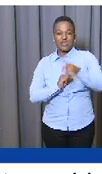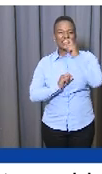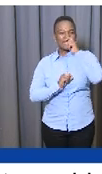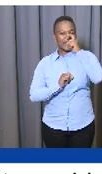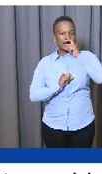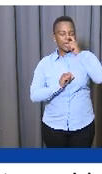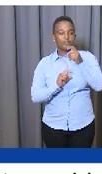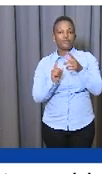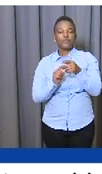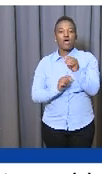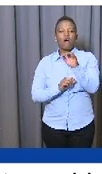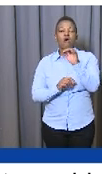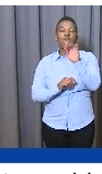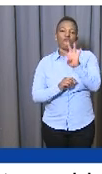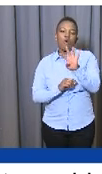Four Ways area.